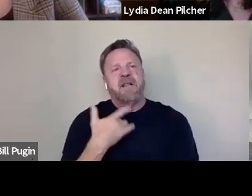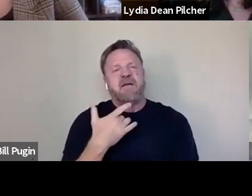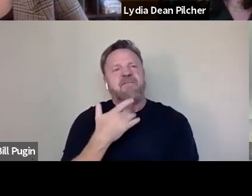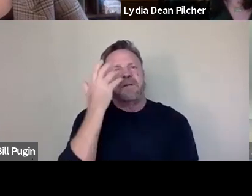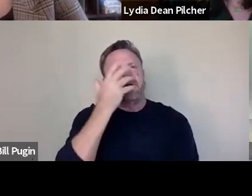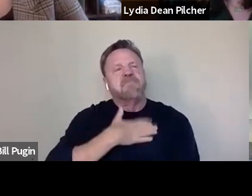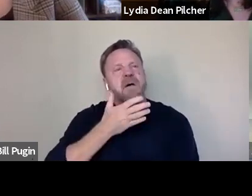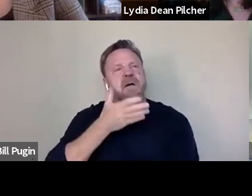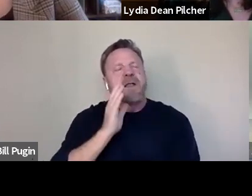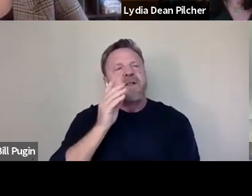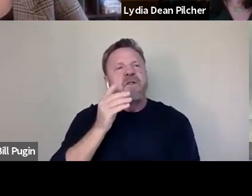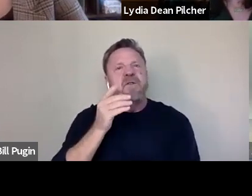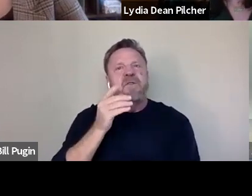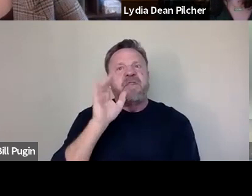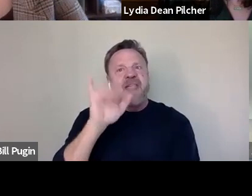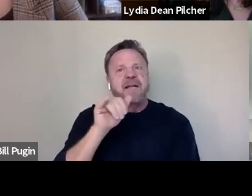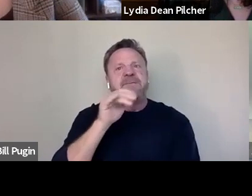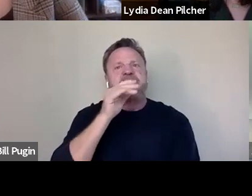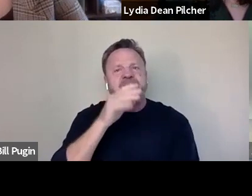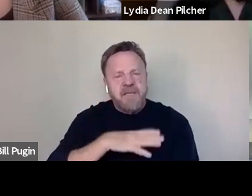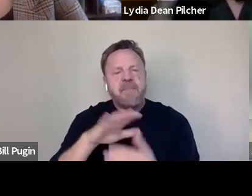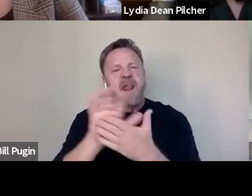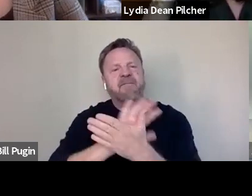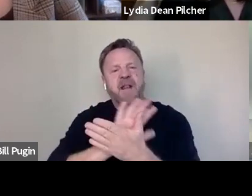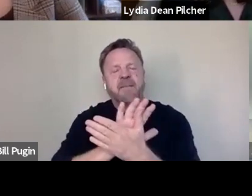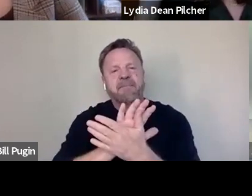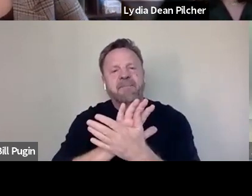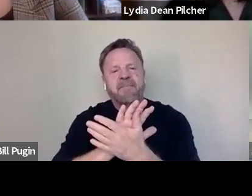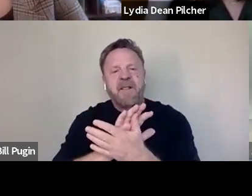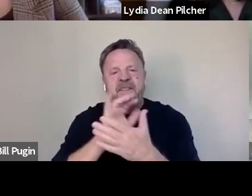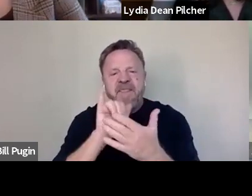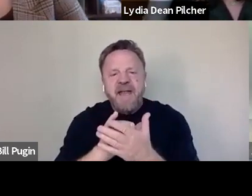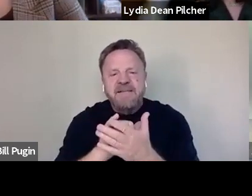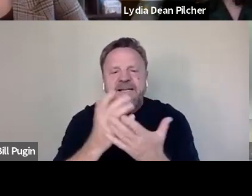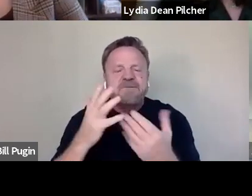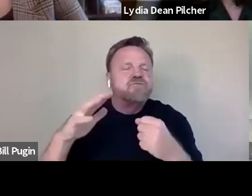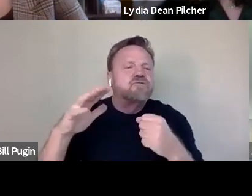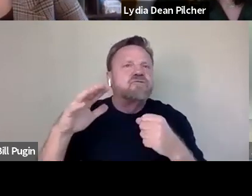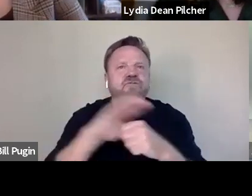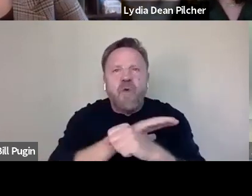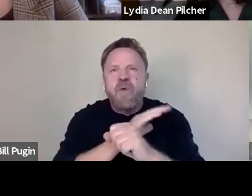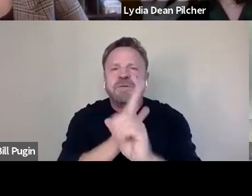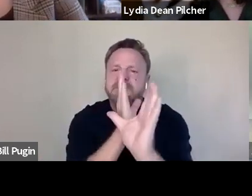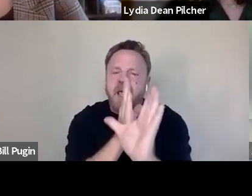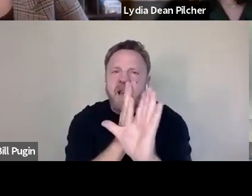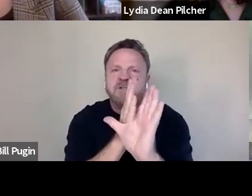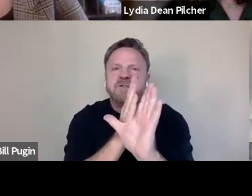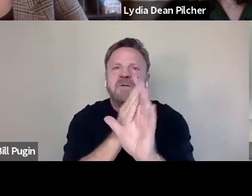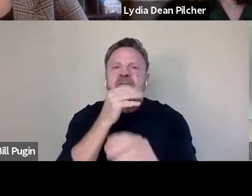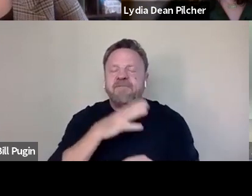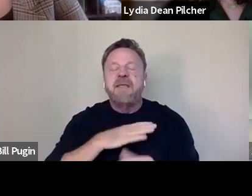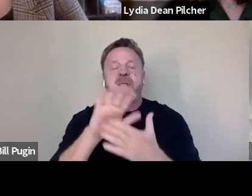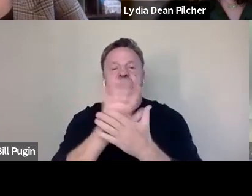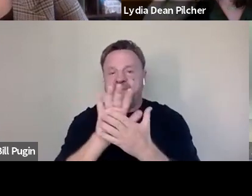gosh, that is a female film, that is a totally psychological female film. And it was